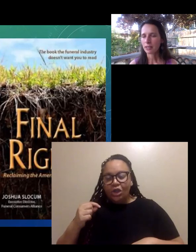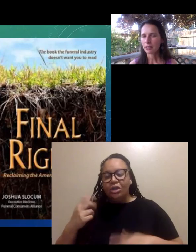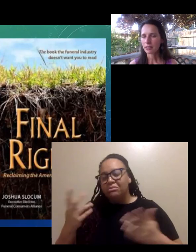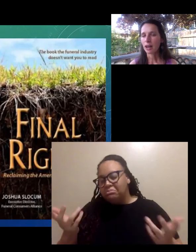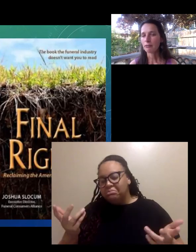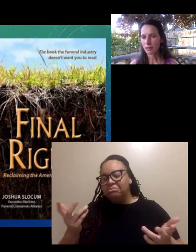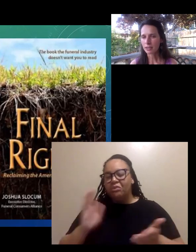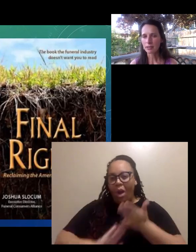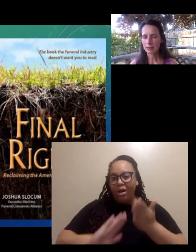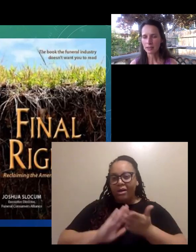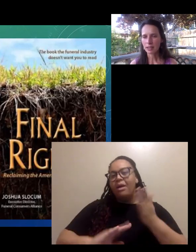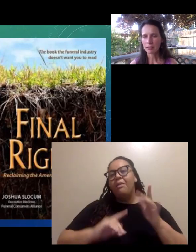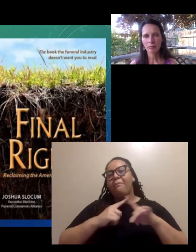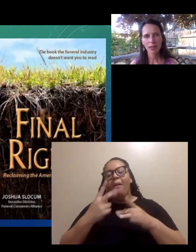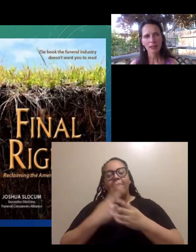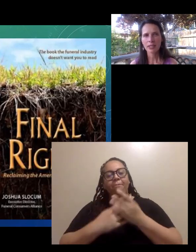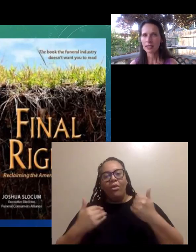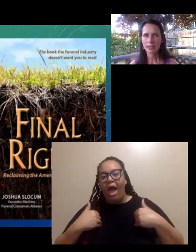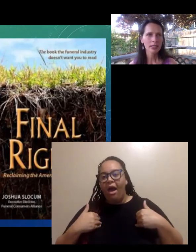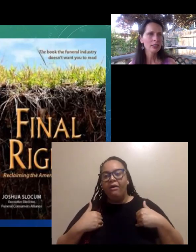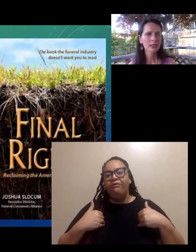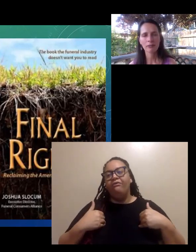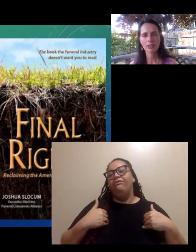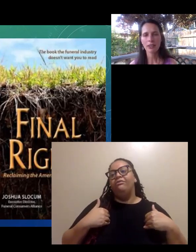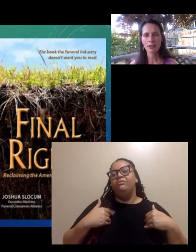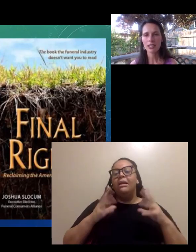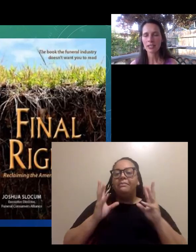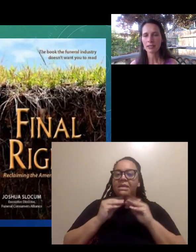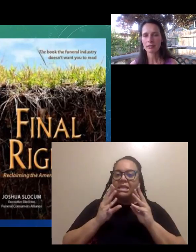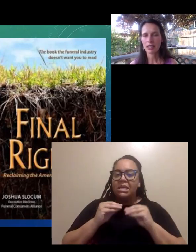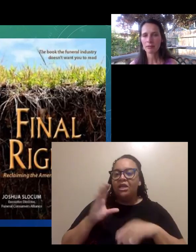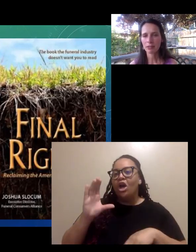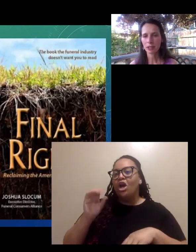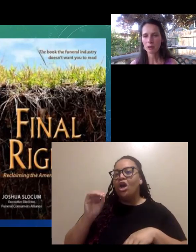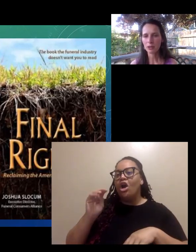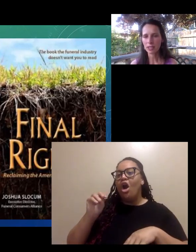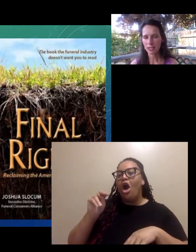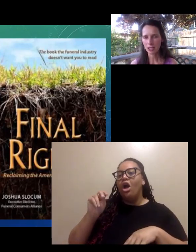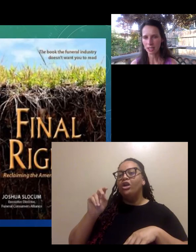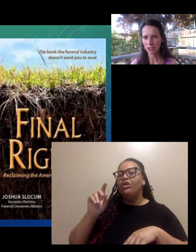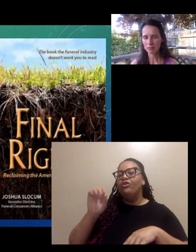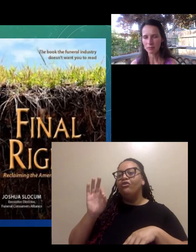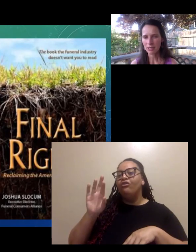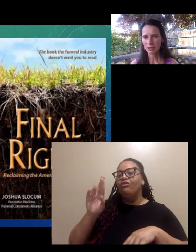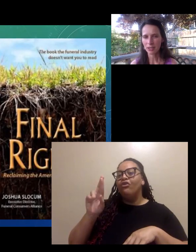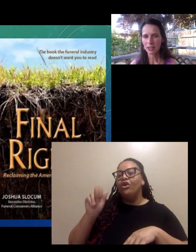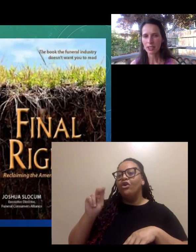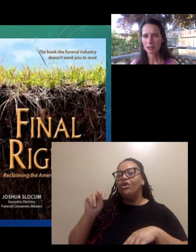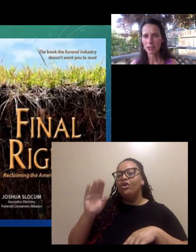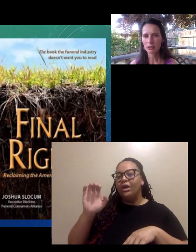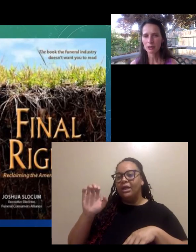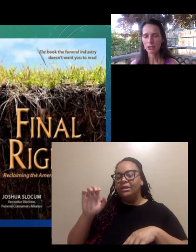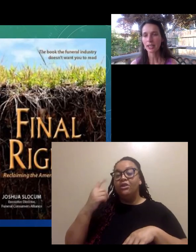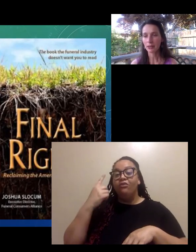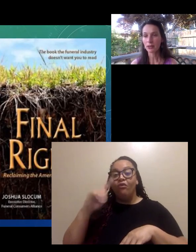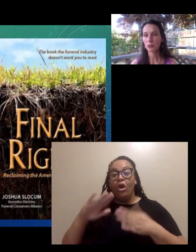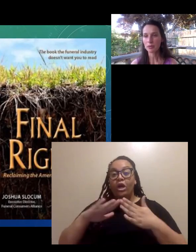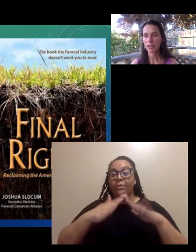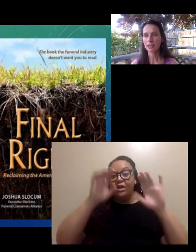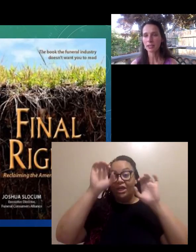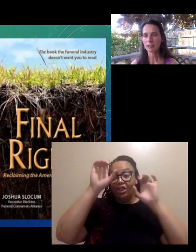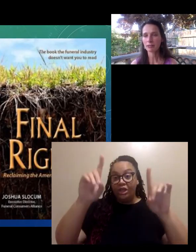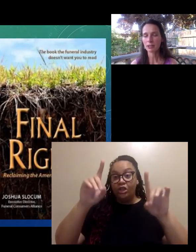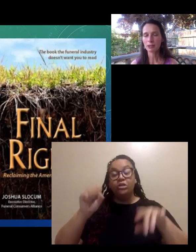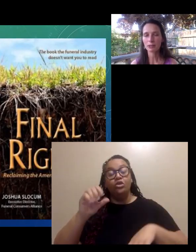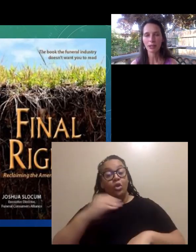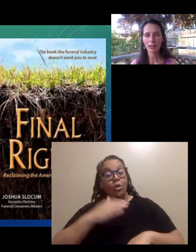have, uh, conferences, um, every year, every other year, um, for community education. So I encourage you to check out those